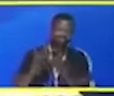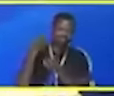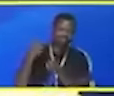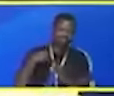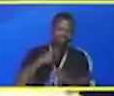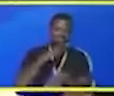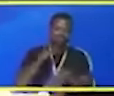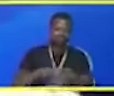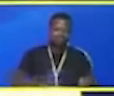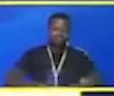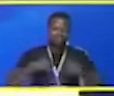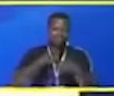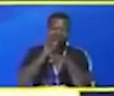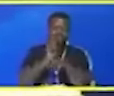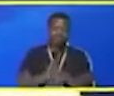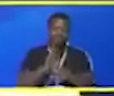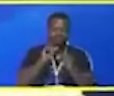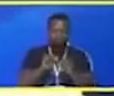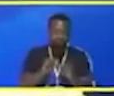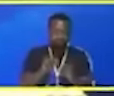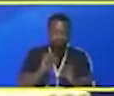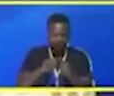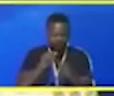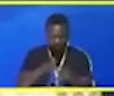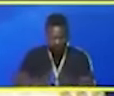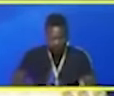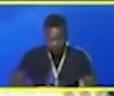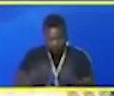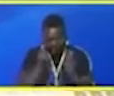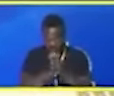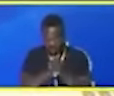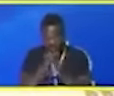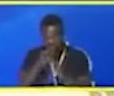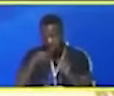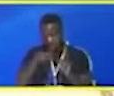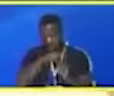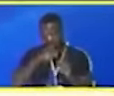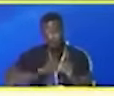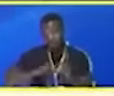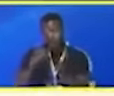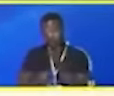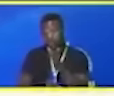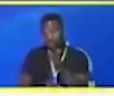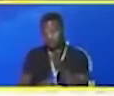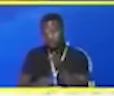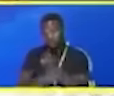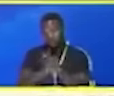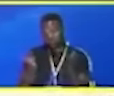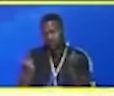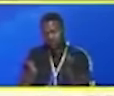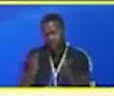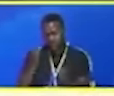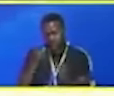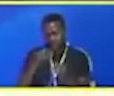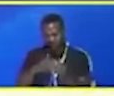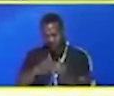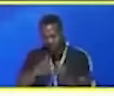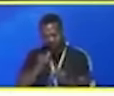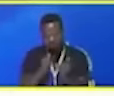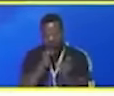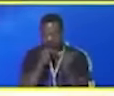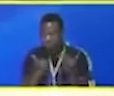naturally angry. What then is the advantage of this Zoe life you have received? With time, maybe not